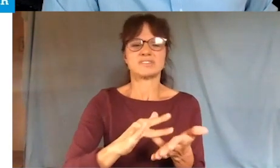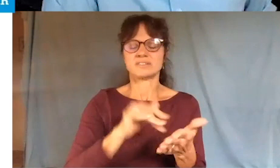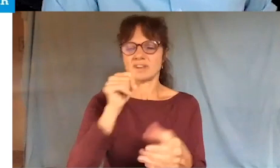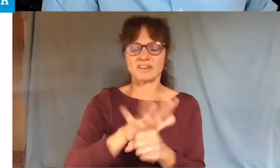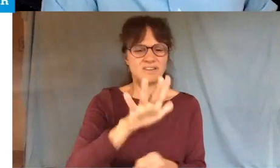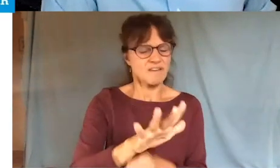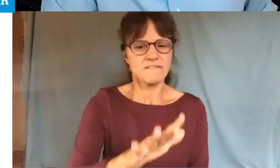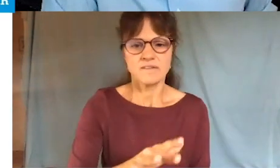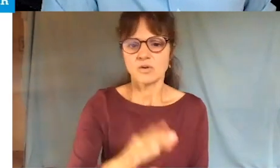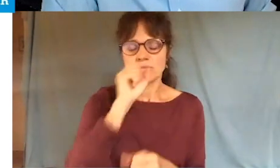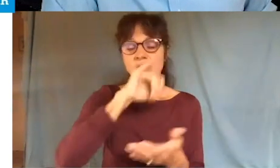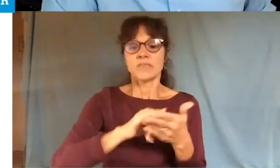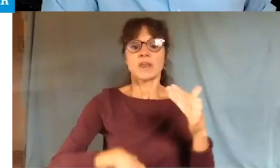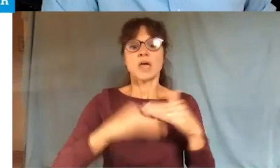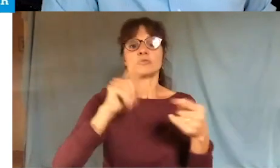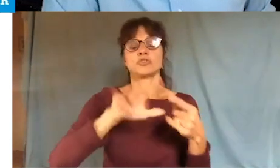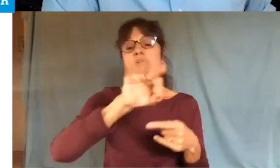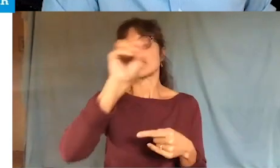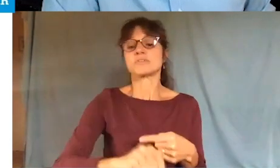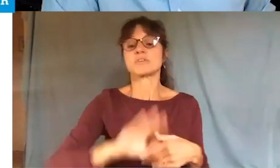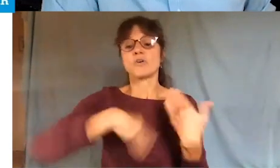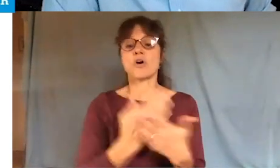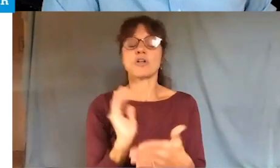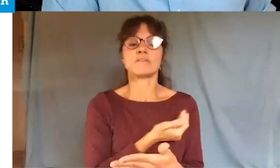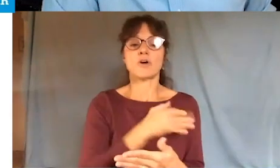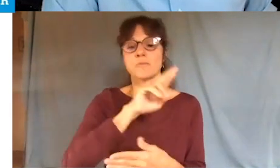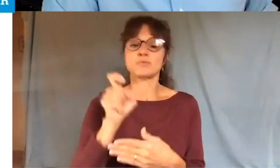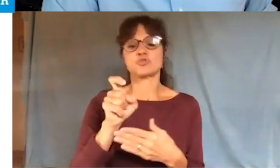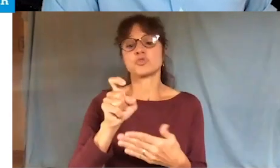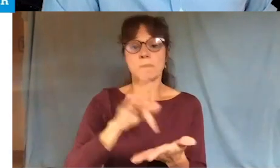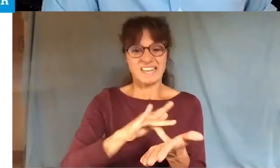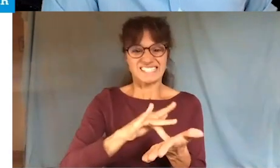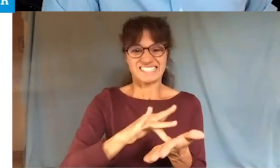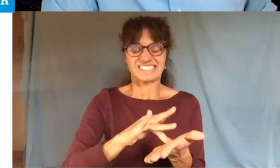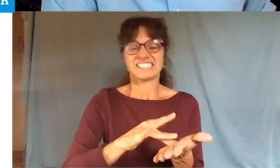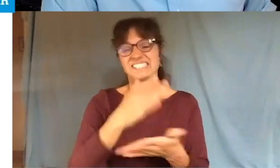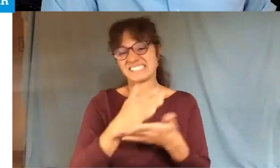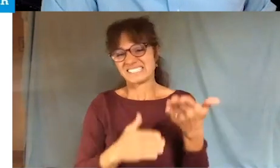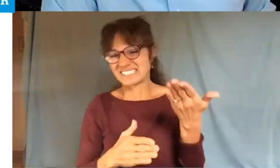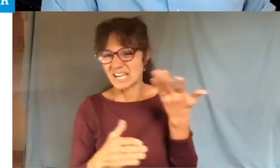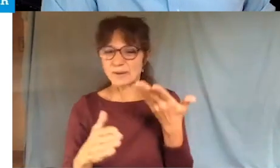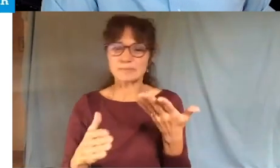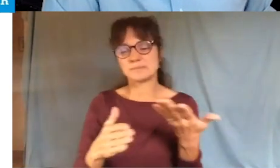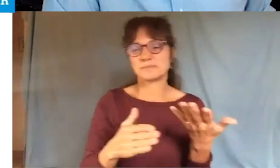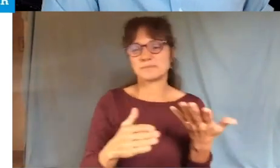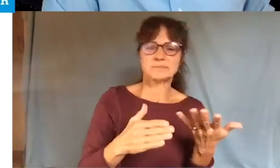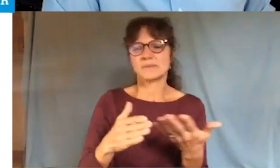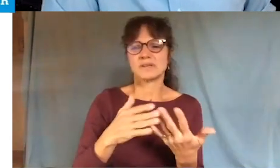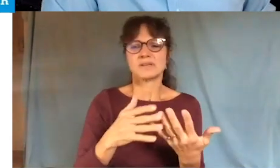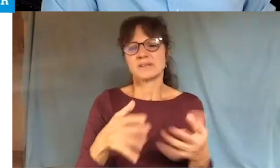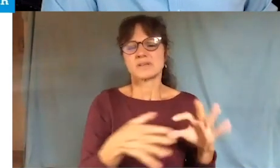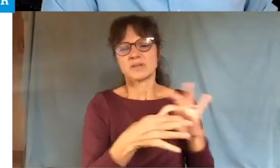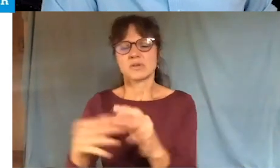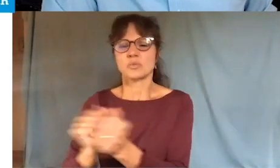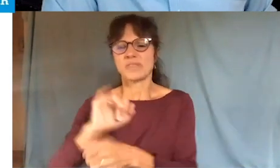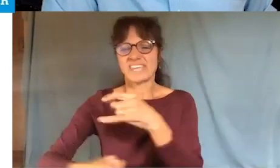we estimate up to 90% of all of our pharmaceutical drugs have some interdependency of international